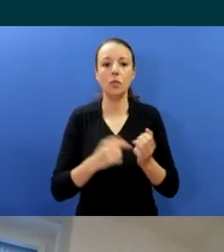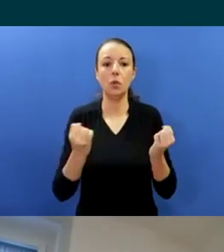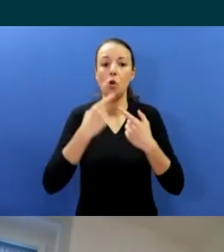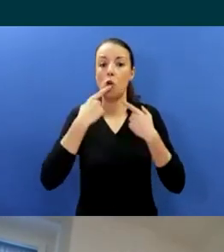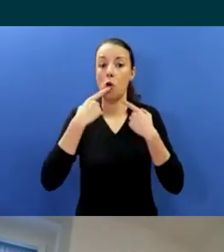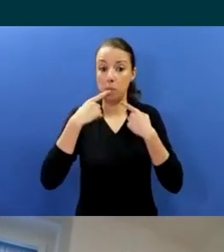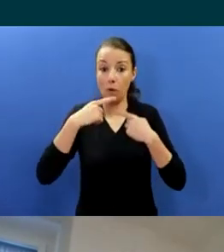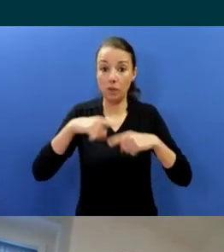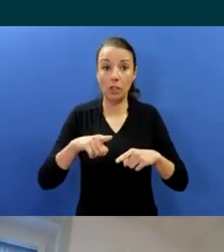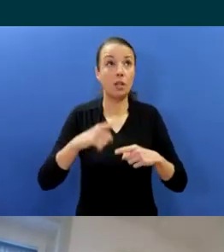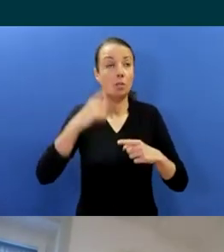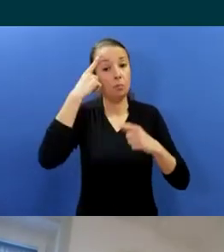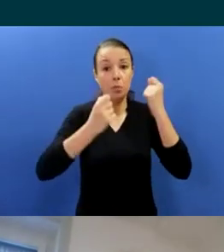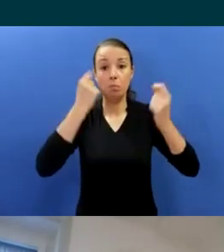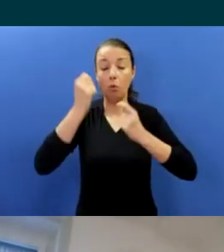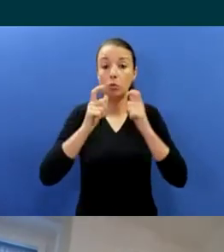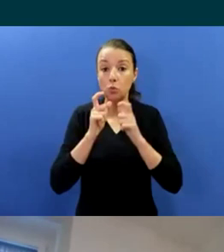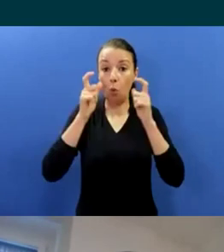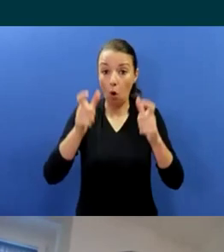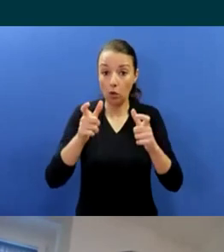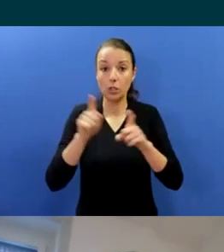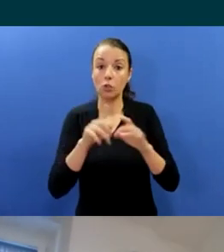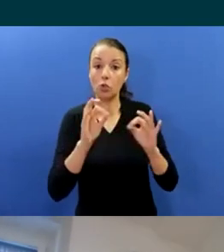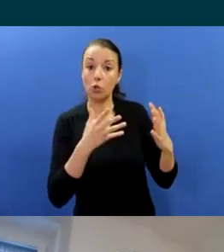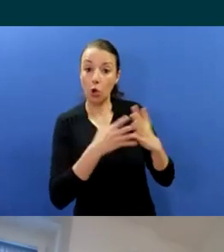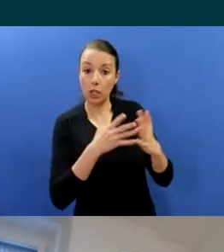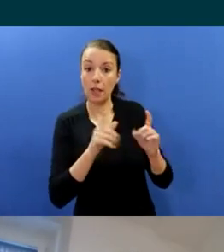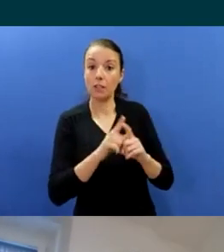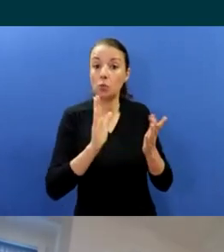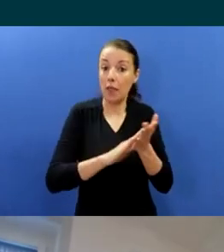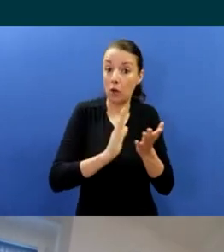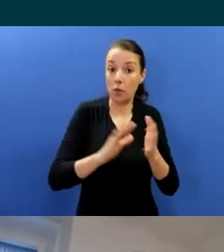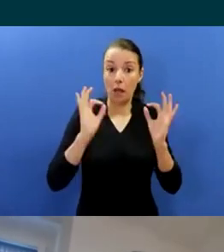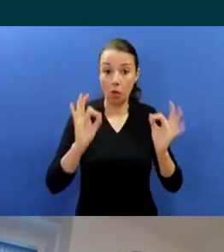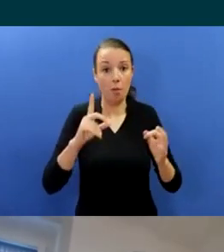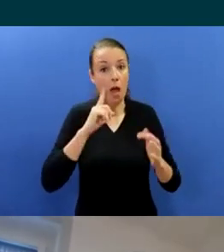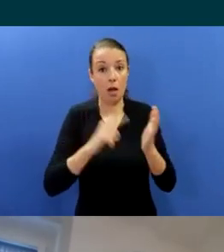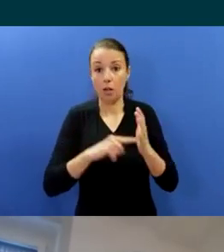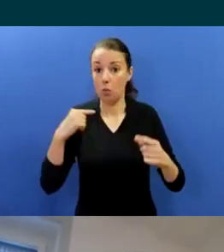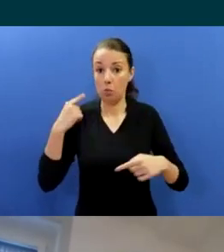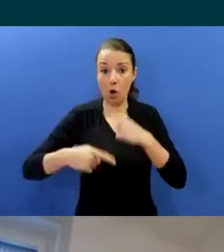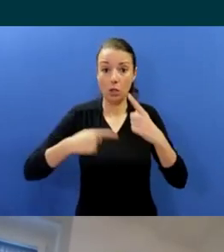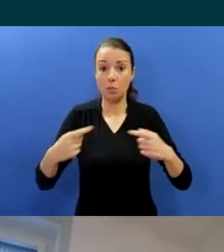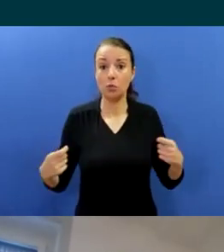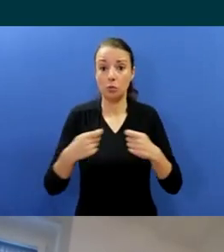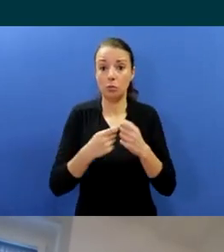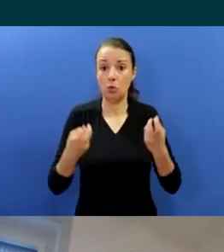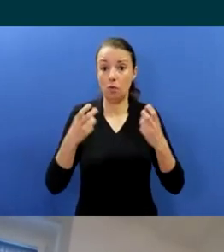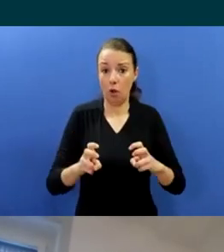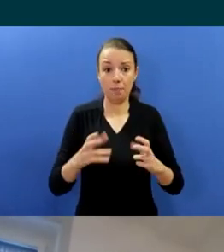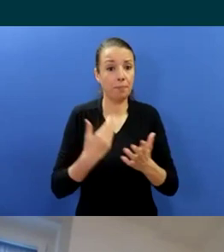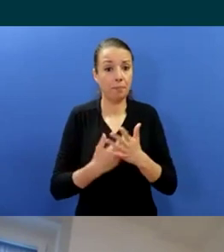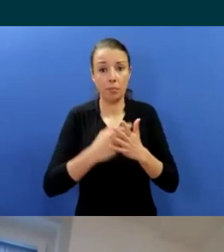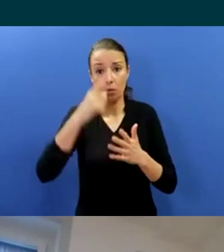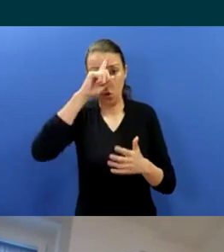it really was a co-creation process, actually. The people provided their ideas, we concretized them